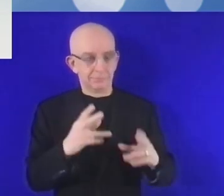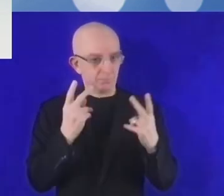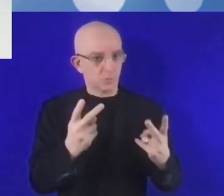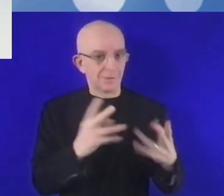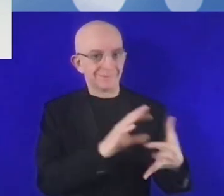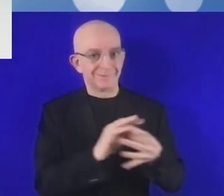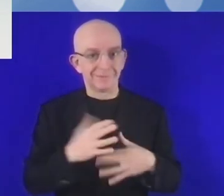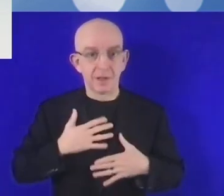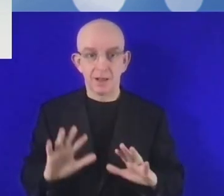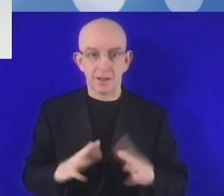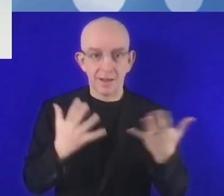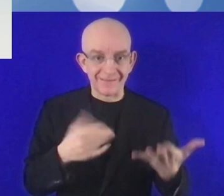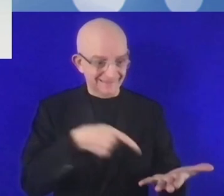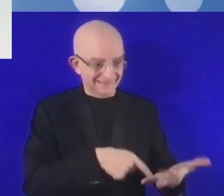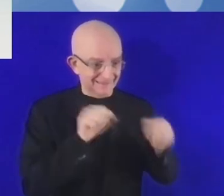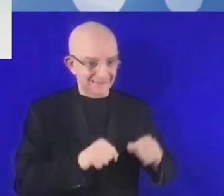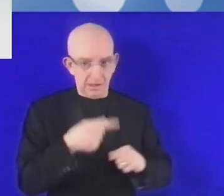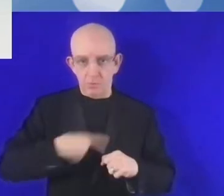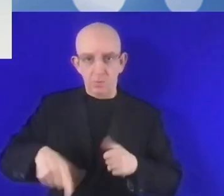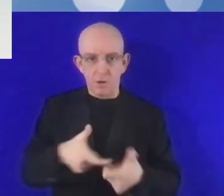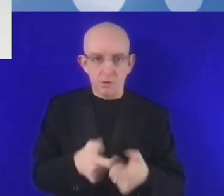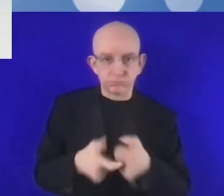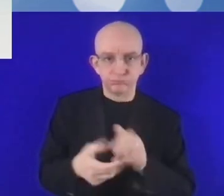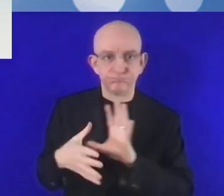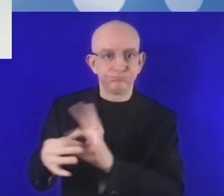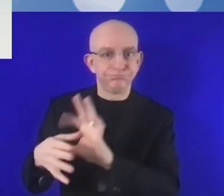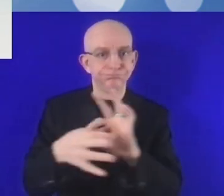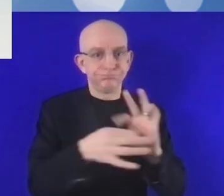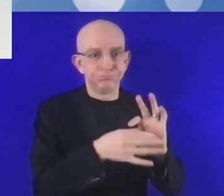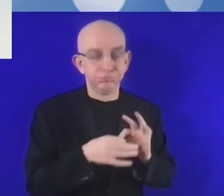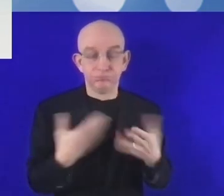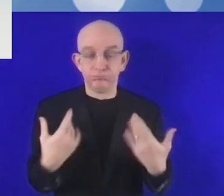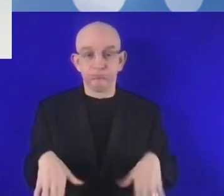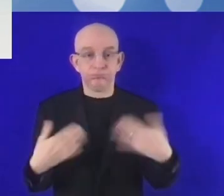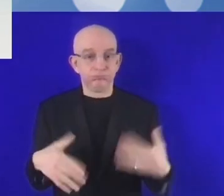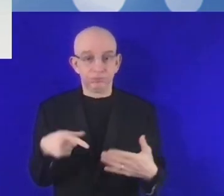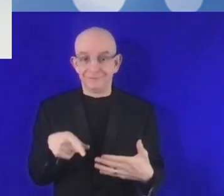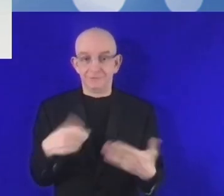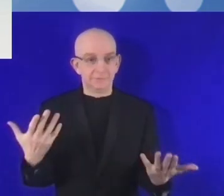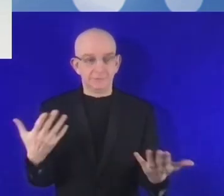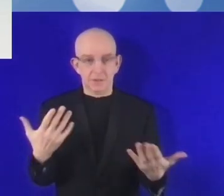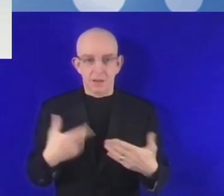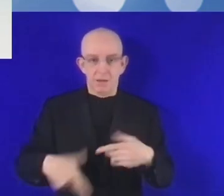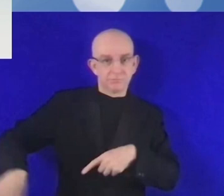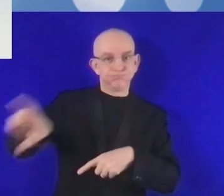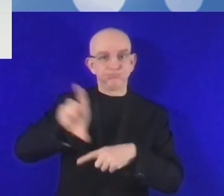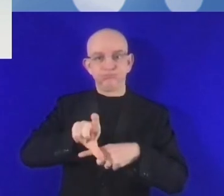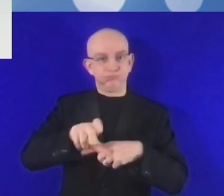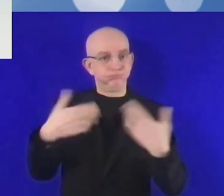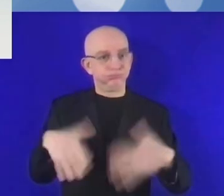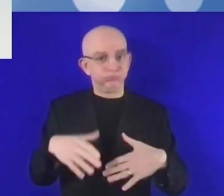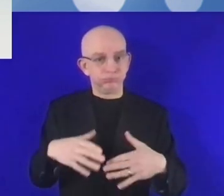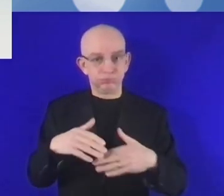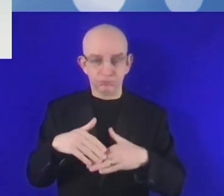running undisturbed. And this was possible to a large extent thanks to the collaboration and coordination of